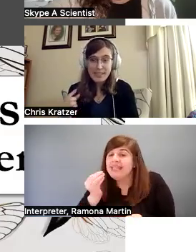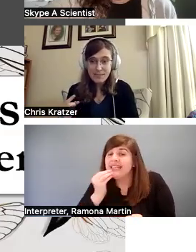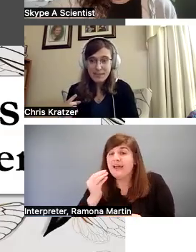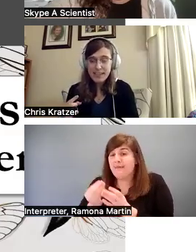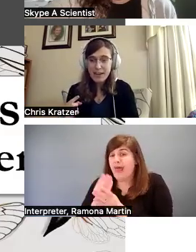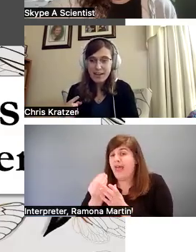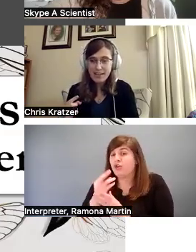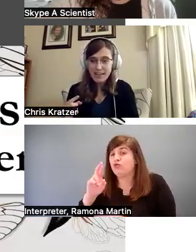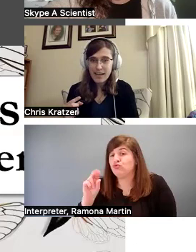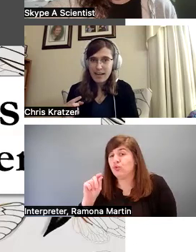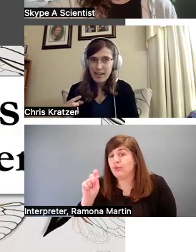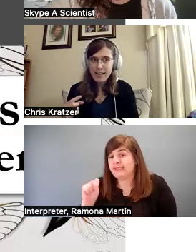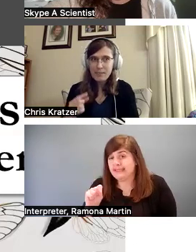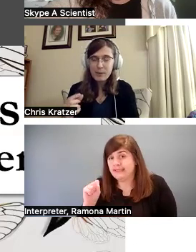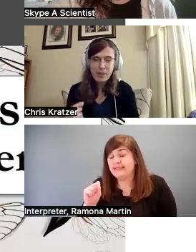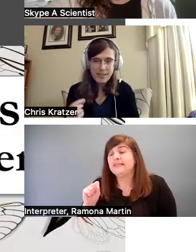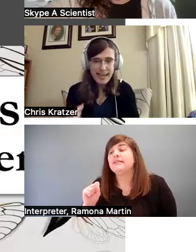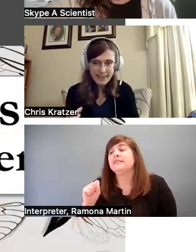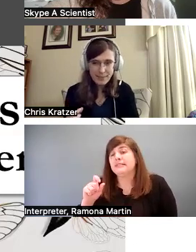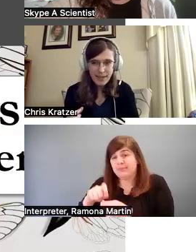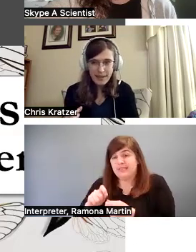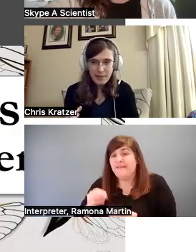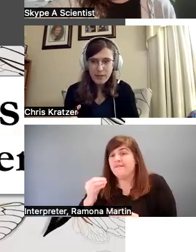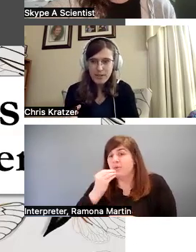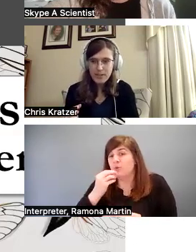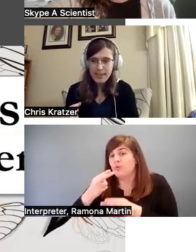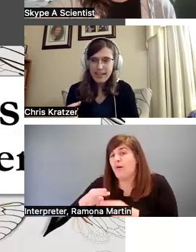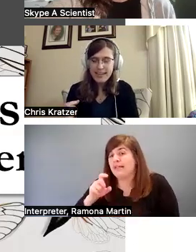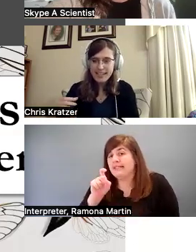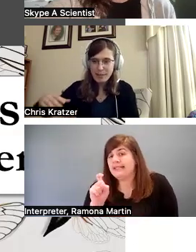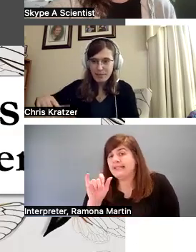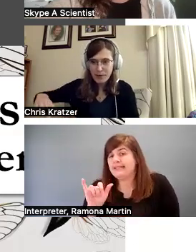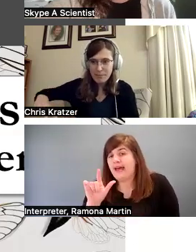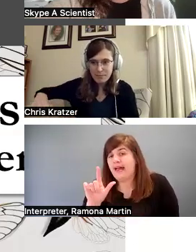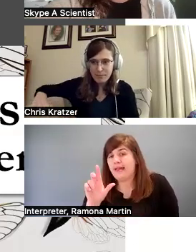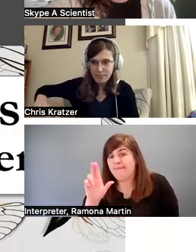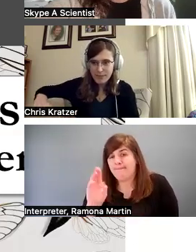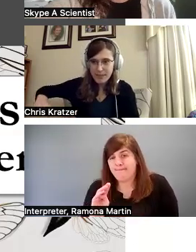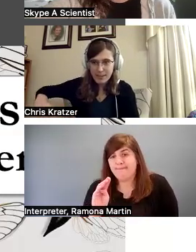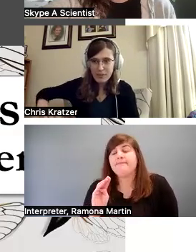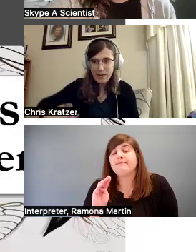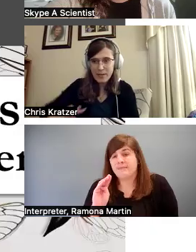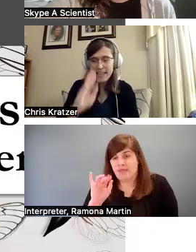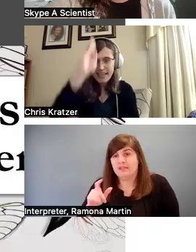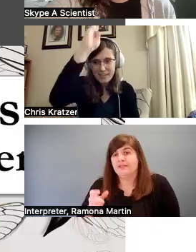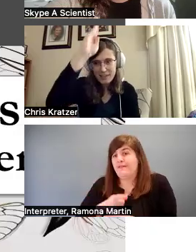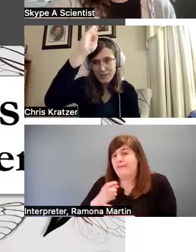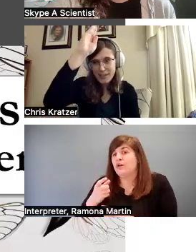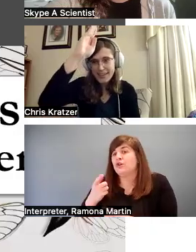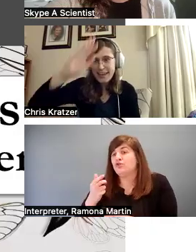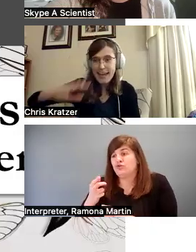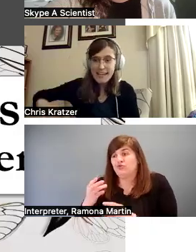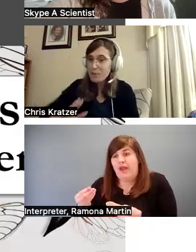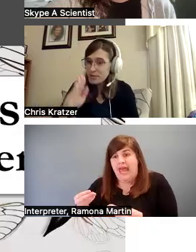but specifically on a fluid called xylem, which is coming from the ground and into the